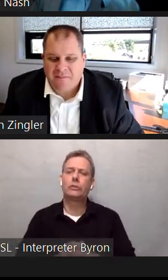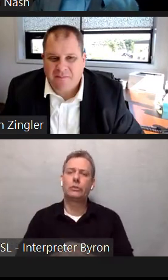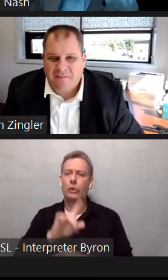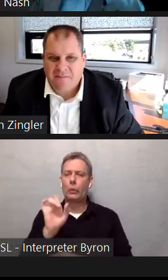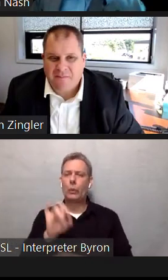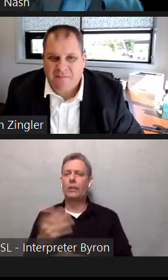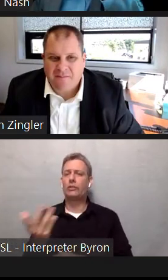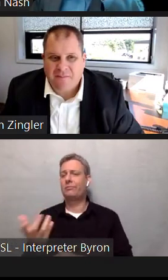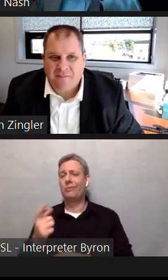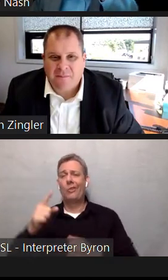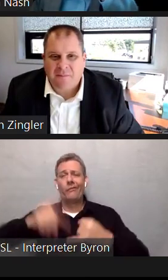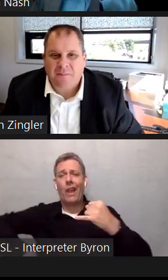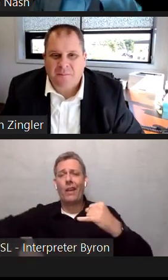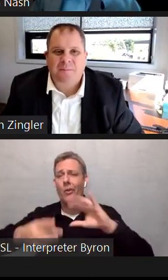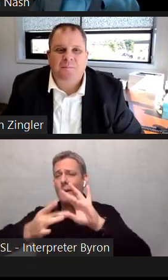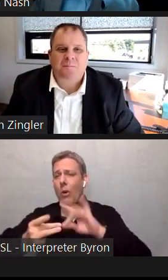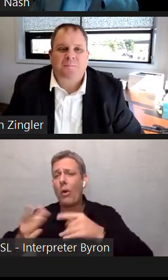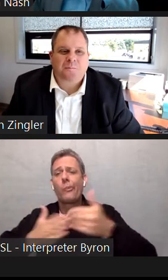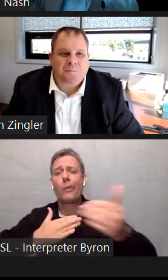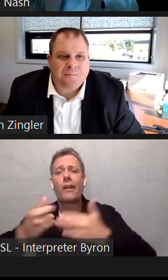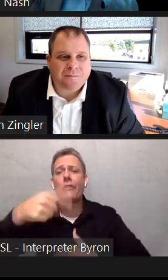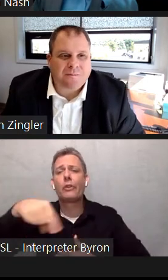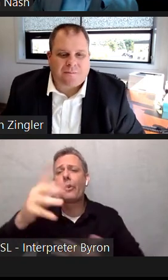remarks or whatever.